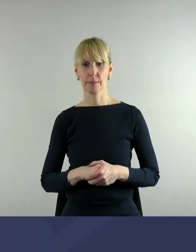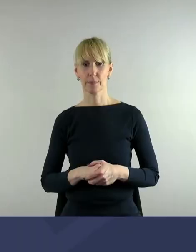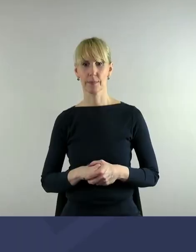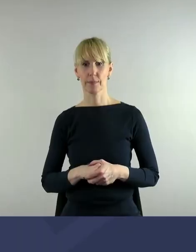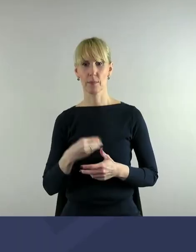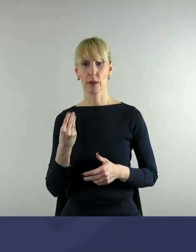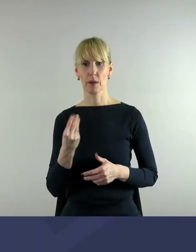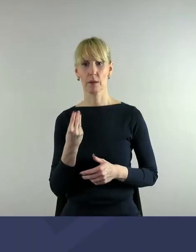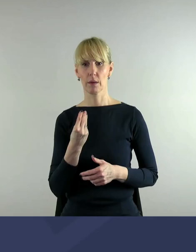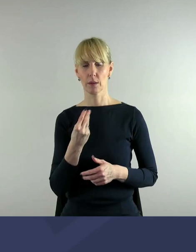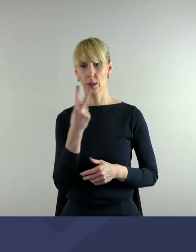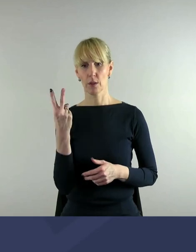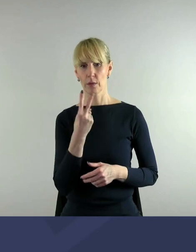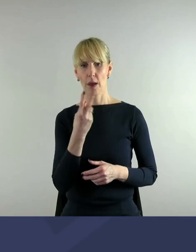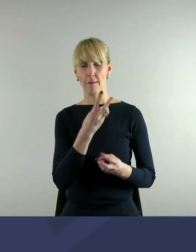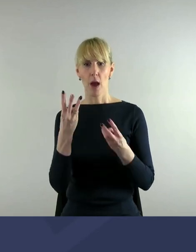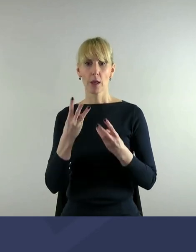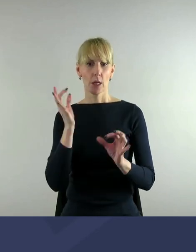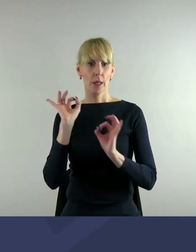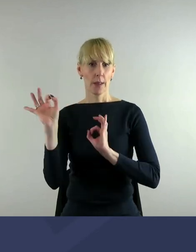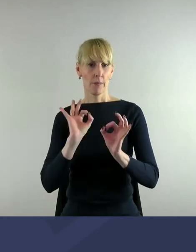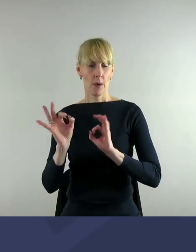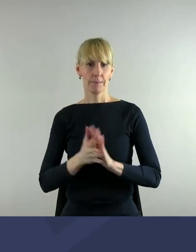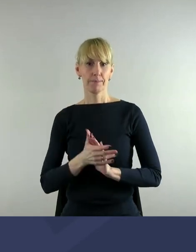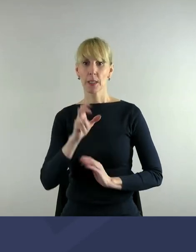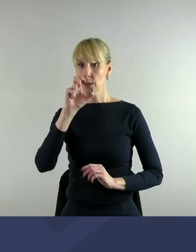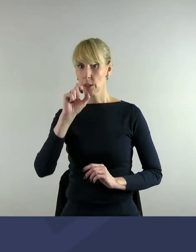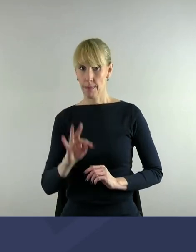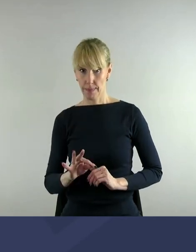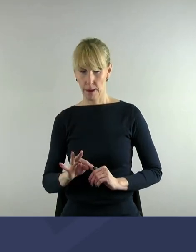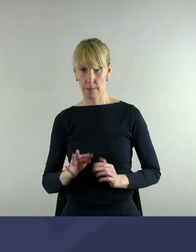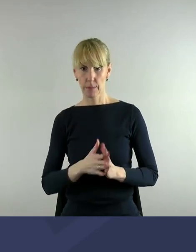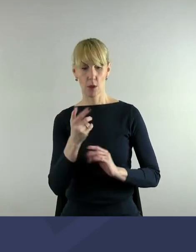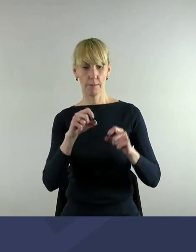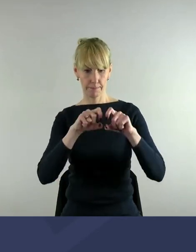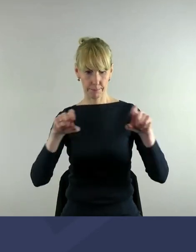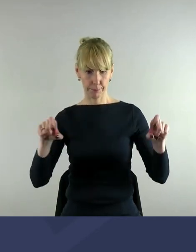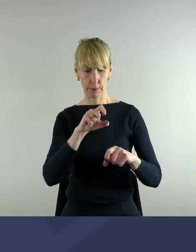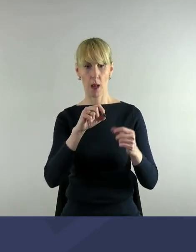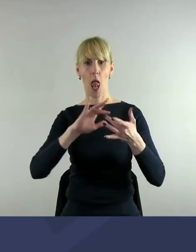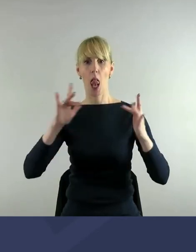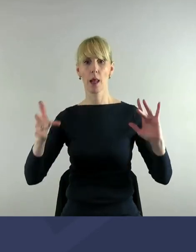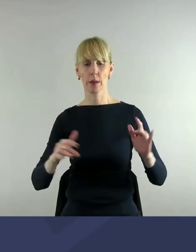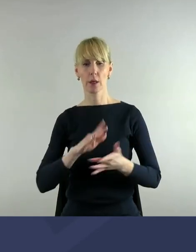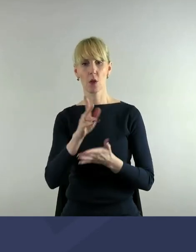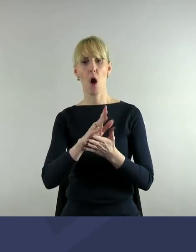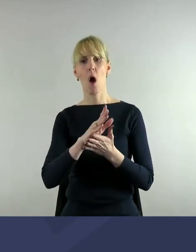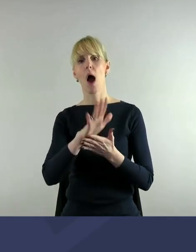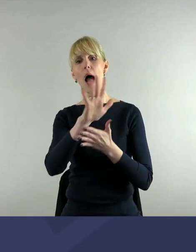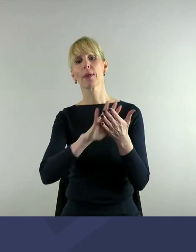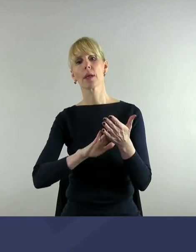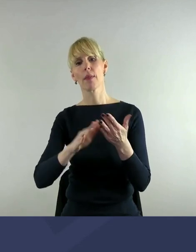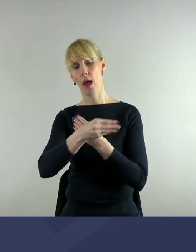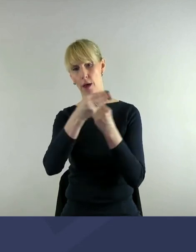end today's meeting, two more pieces of information. First of all, on the chat, you have a link to